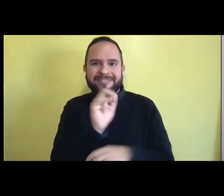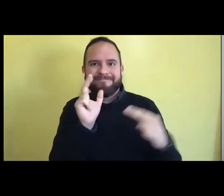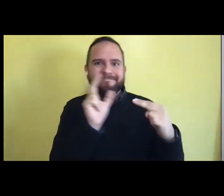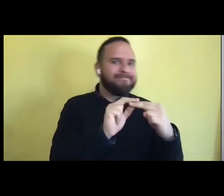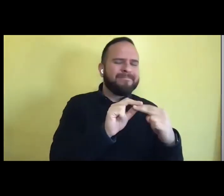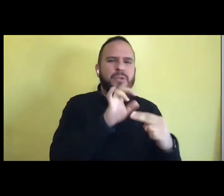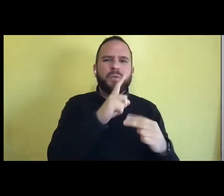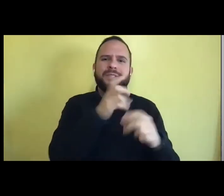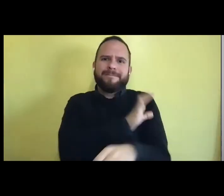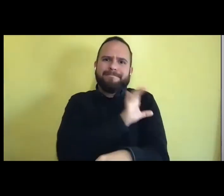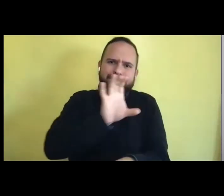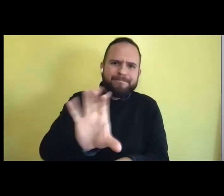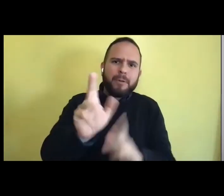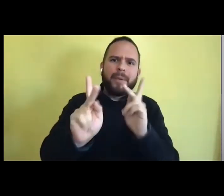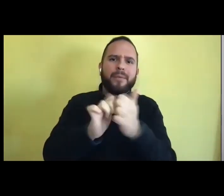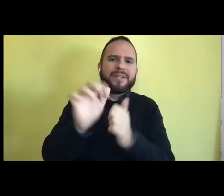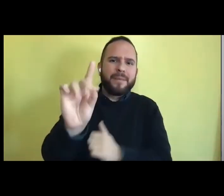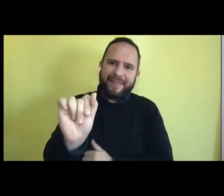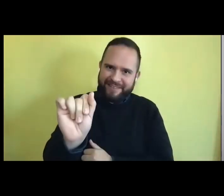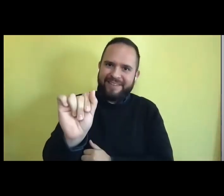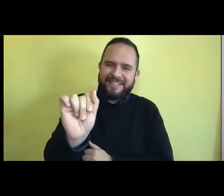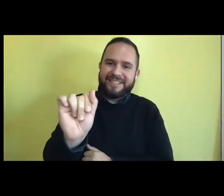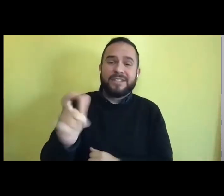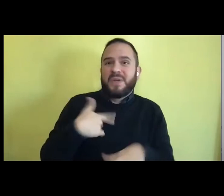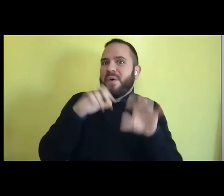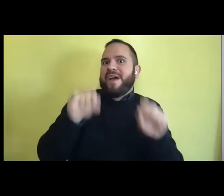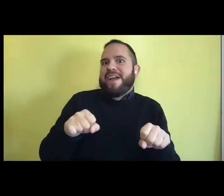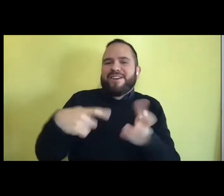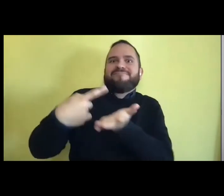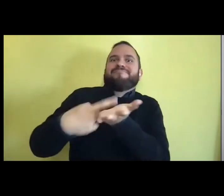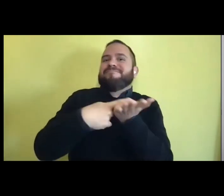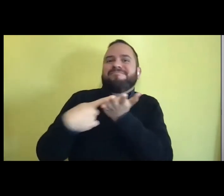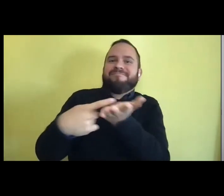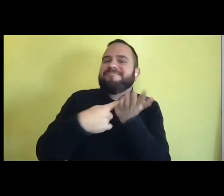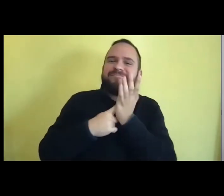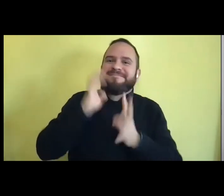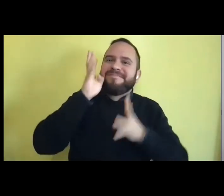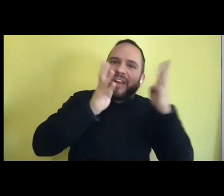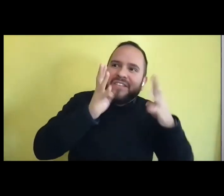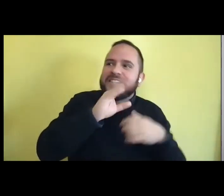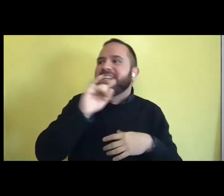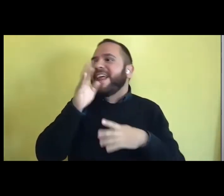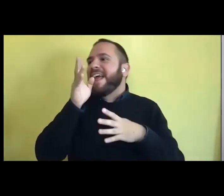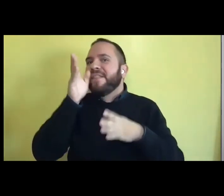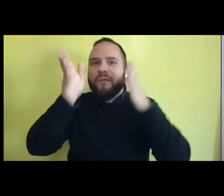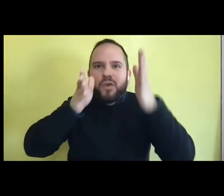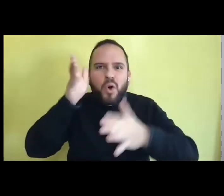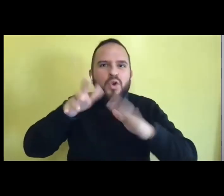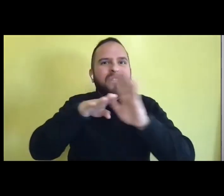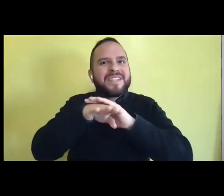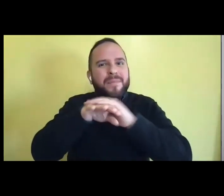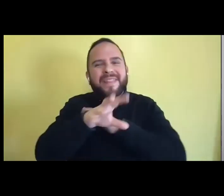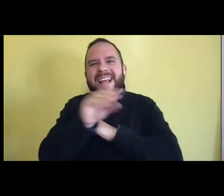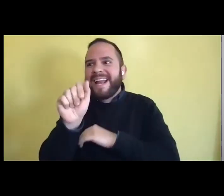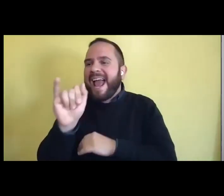empower people with disabilities. And so I could talk about innovation and the future of accessibility and AI